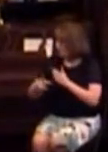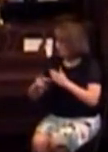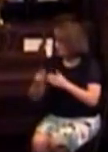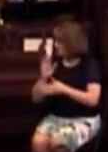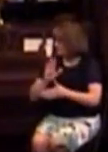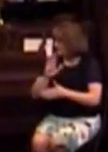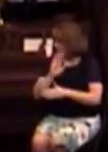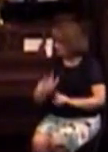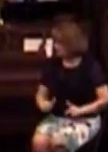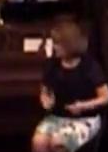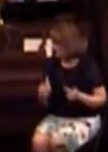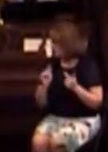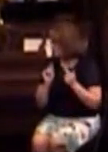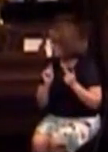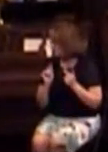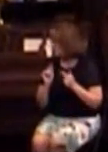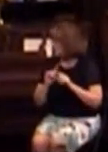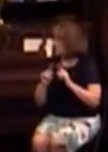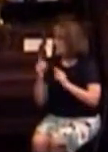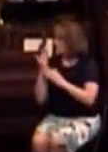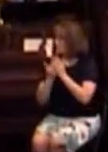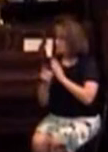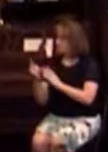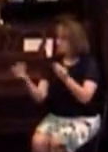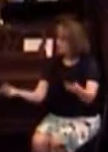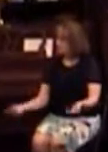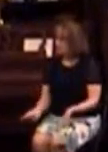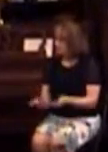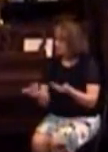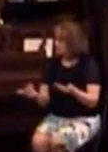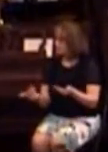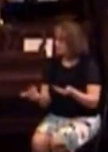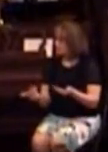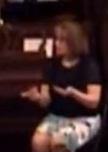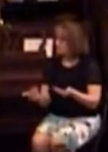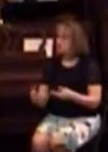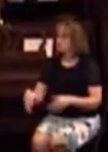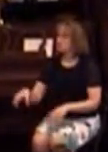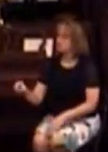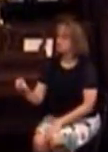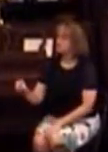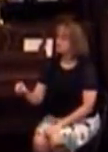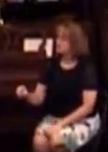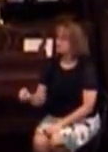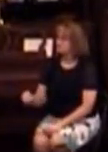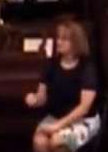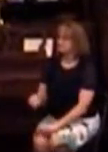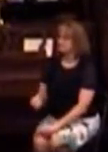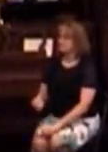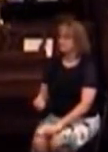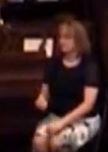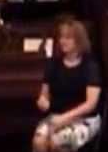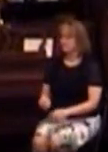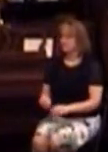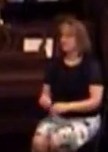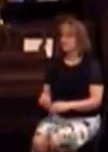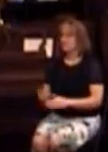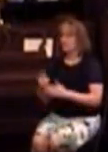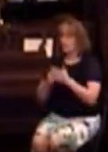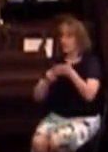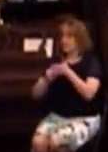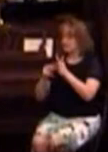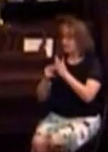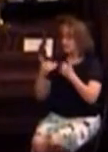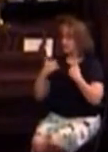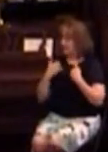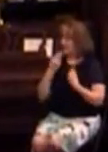there's someone here in this room that's blind about what it means to have a personal, living, dynamic